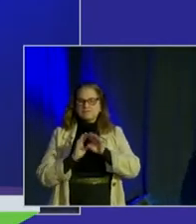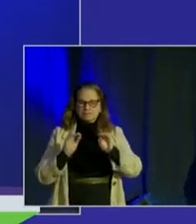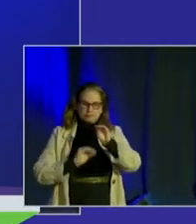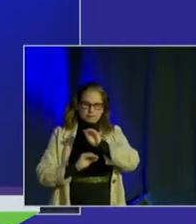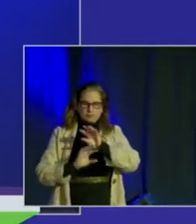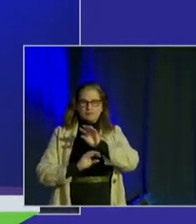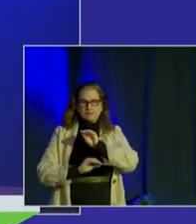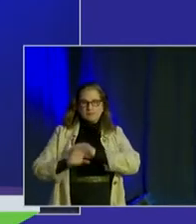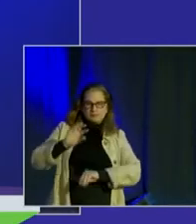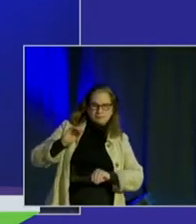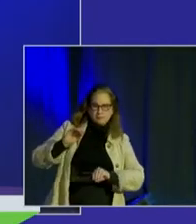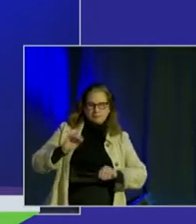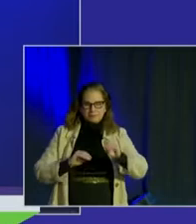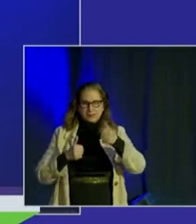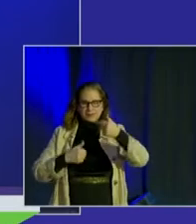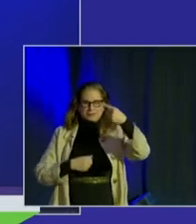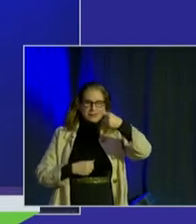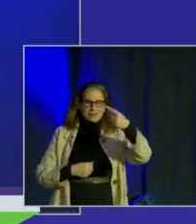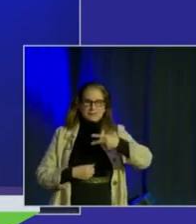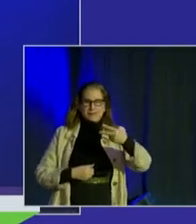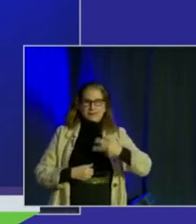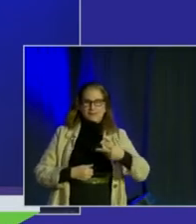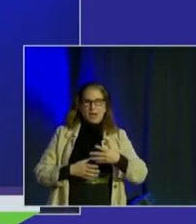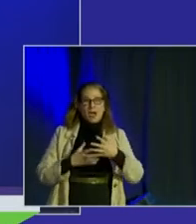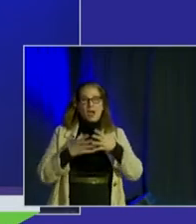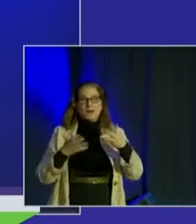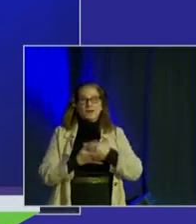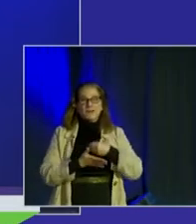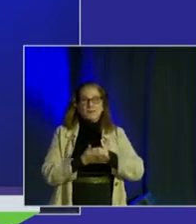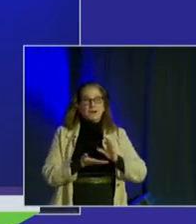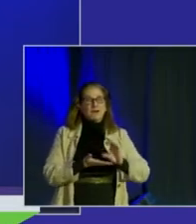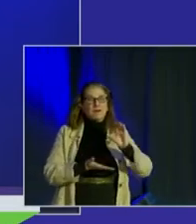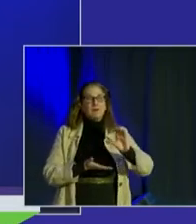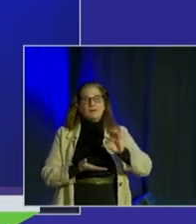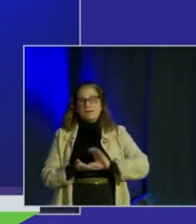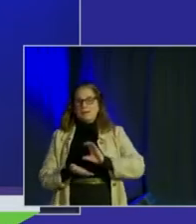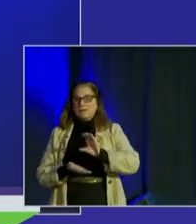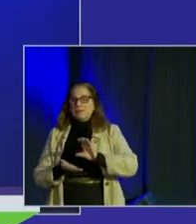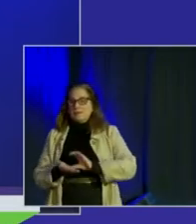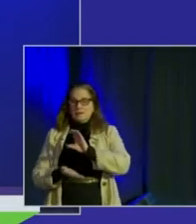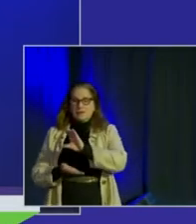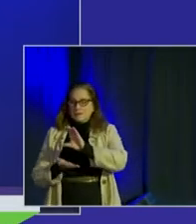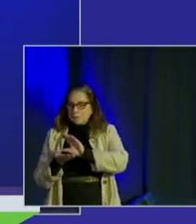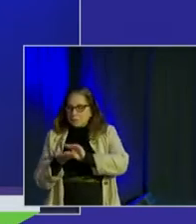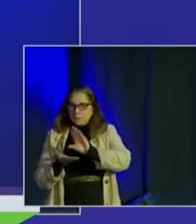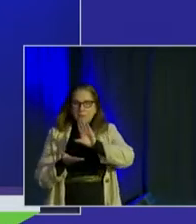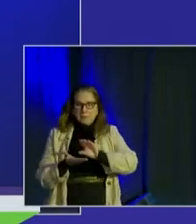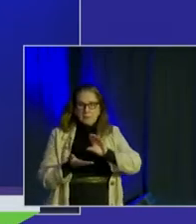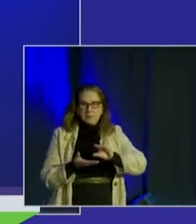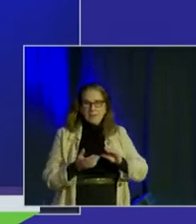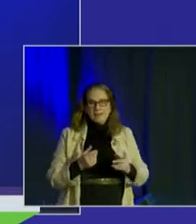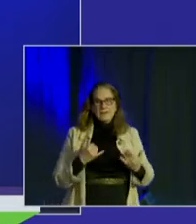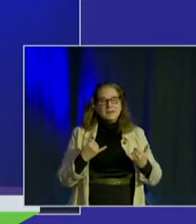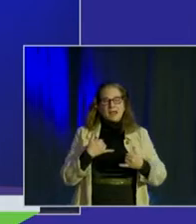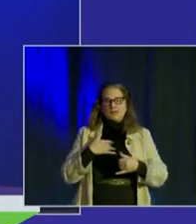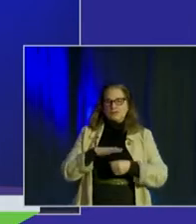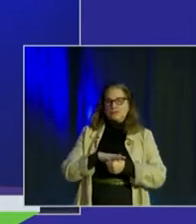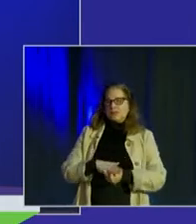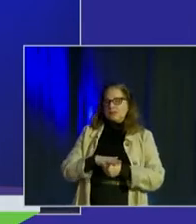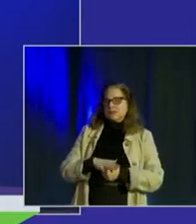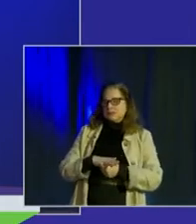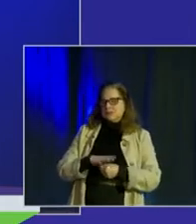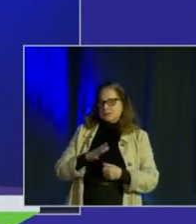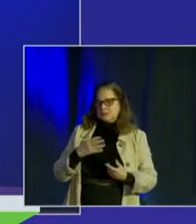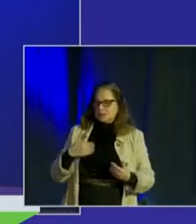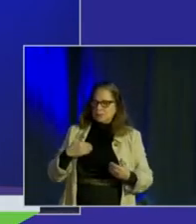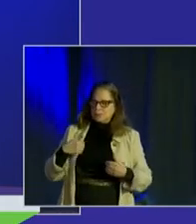an important budget season as we look both to relieve the stresses of COVID-19, but also to build for a better